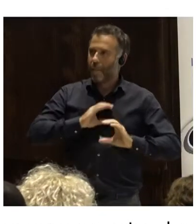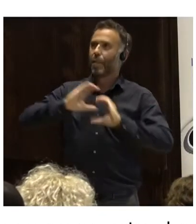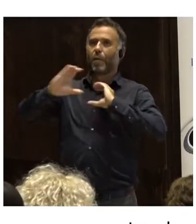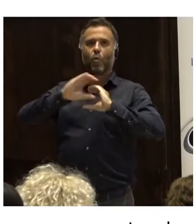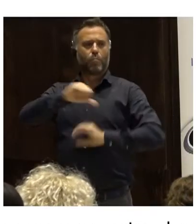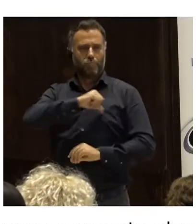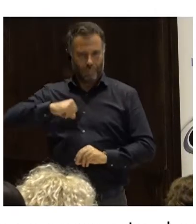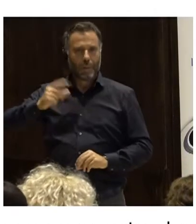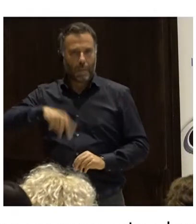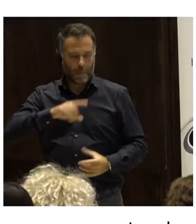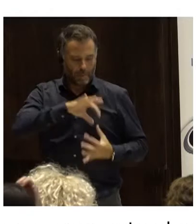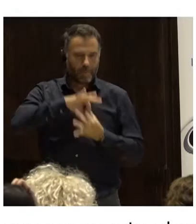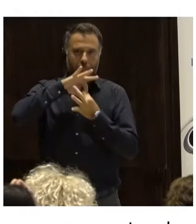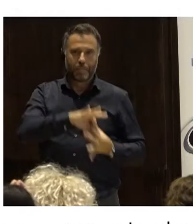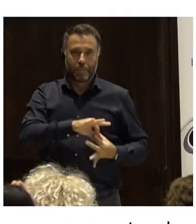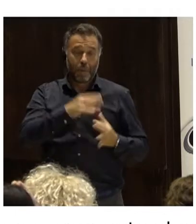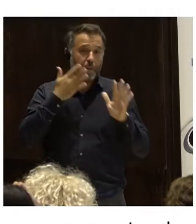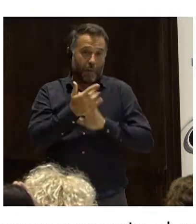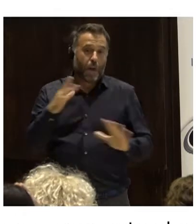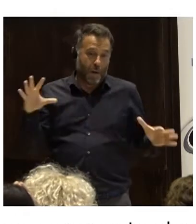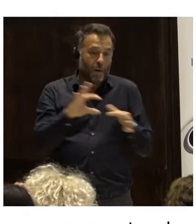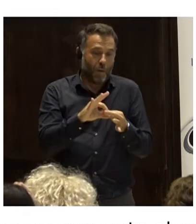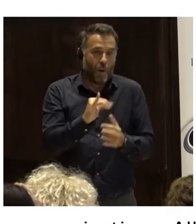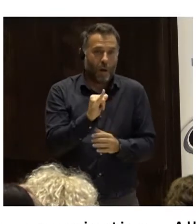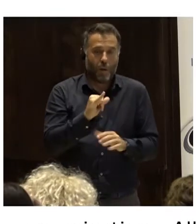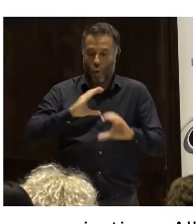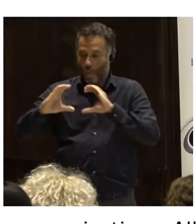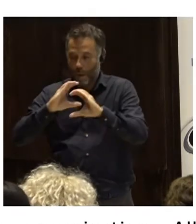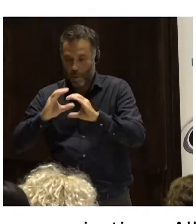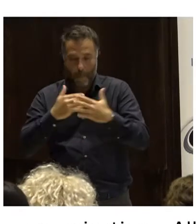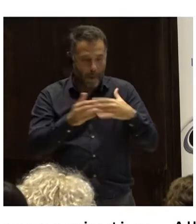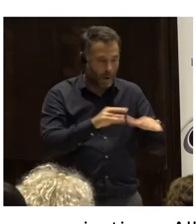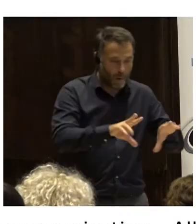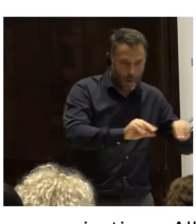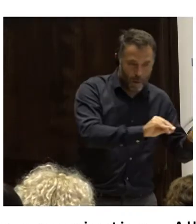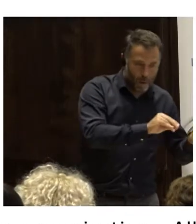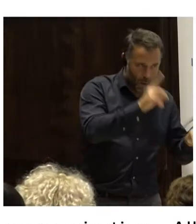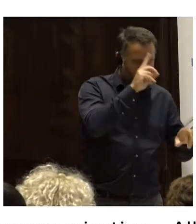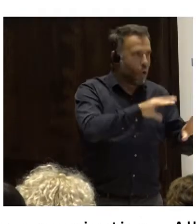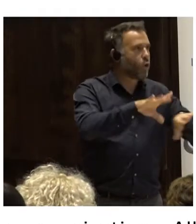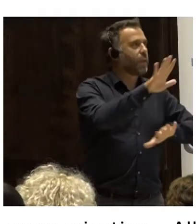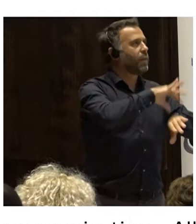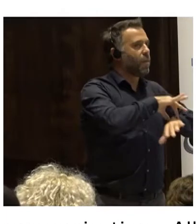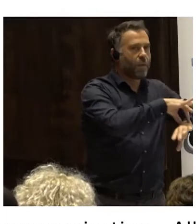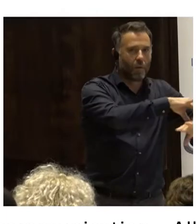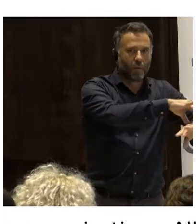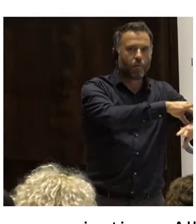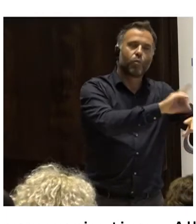communication, manipulation, and mobility, orientation, and so on. But we could